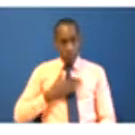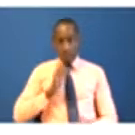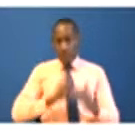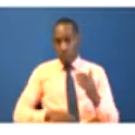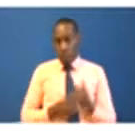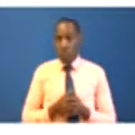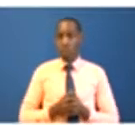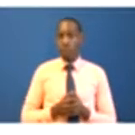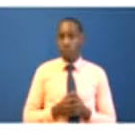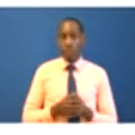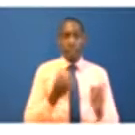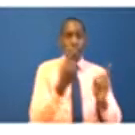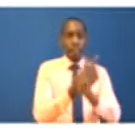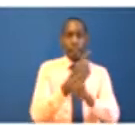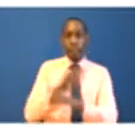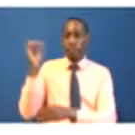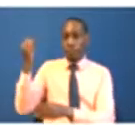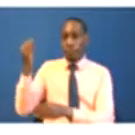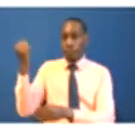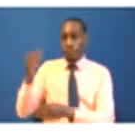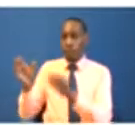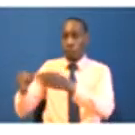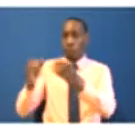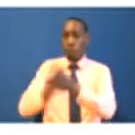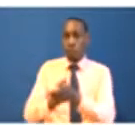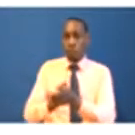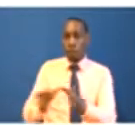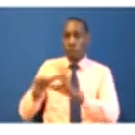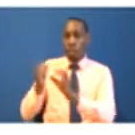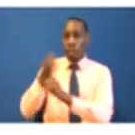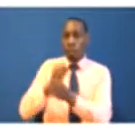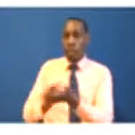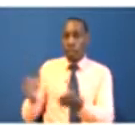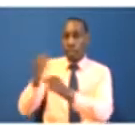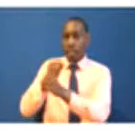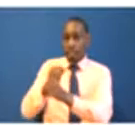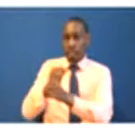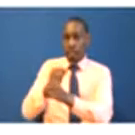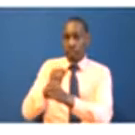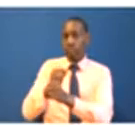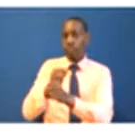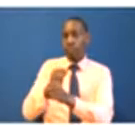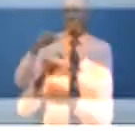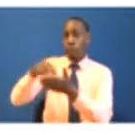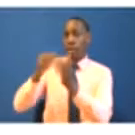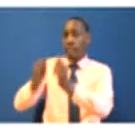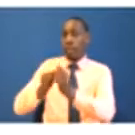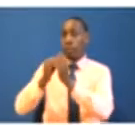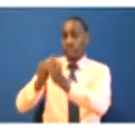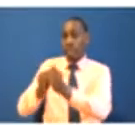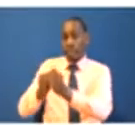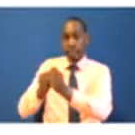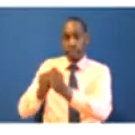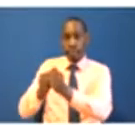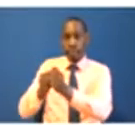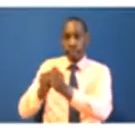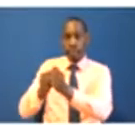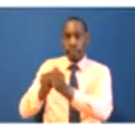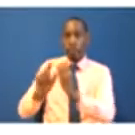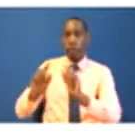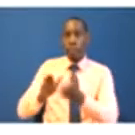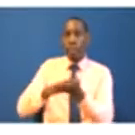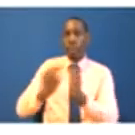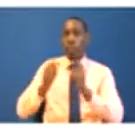where different political parties are coming together to form the coalition to say let's run together and they are not just on one